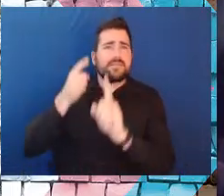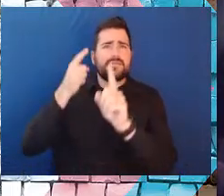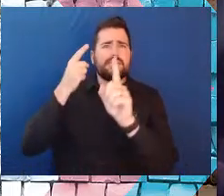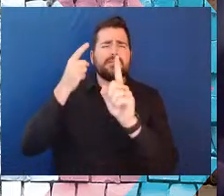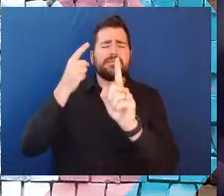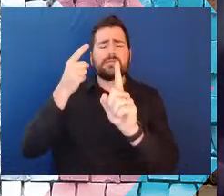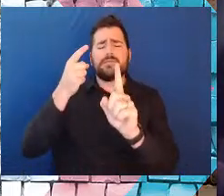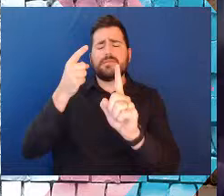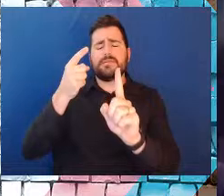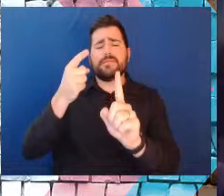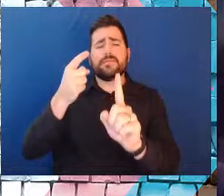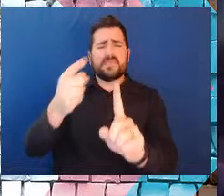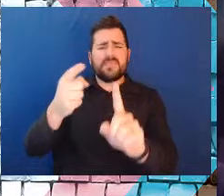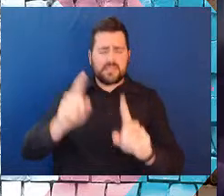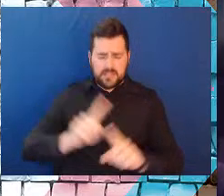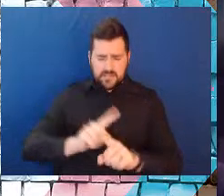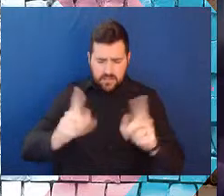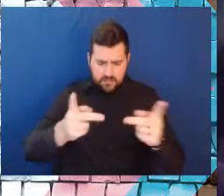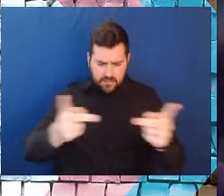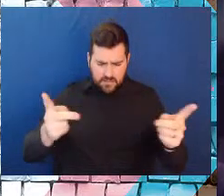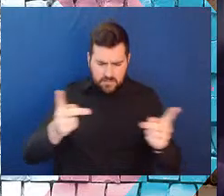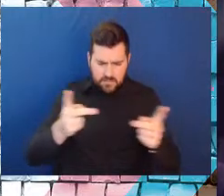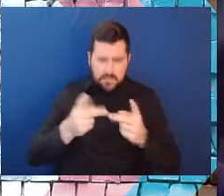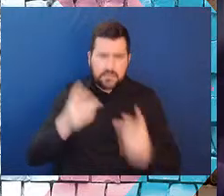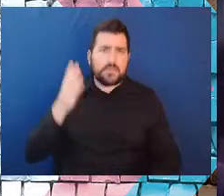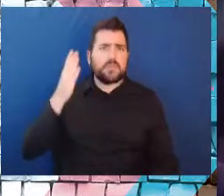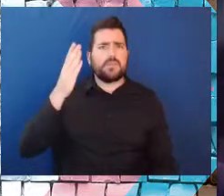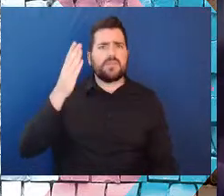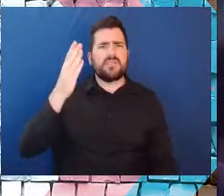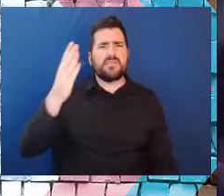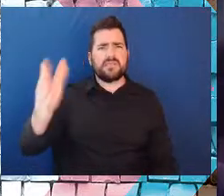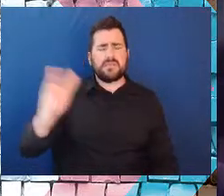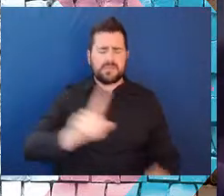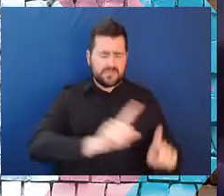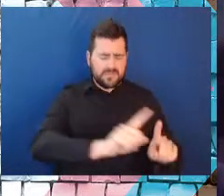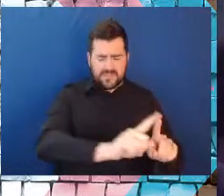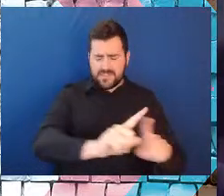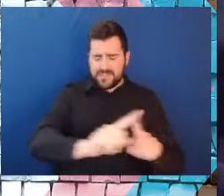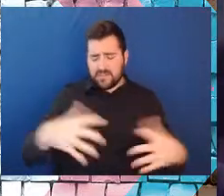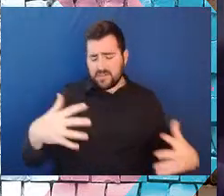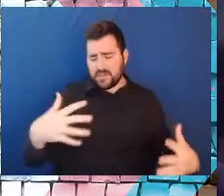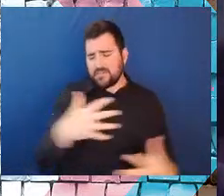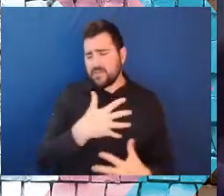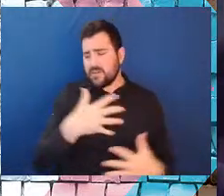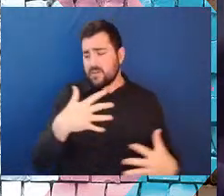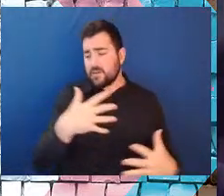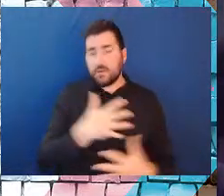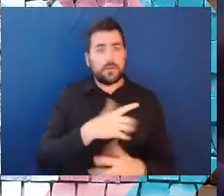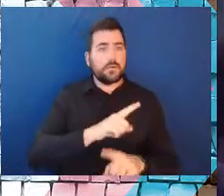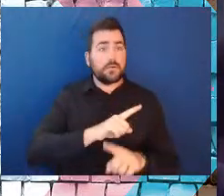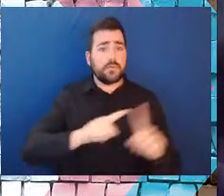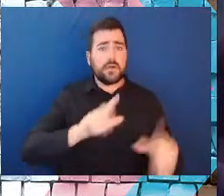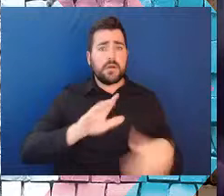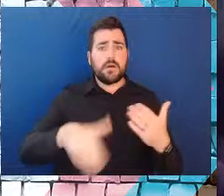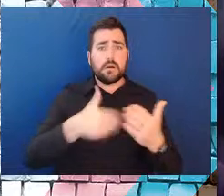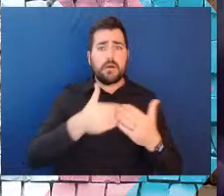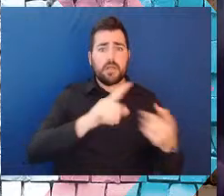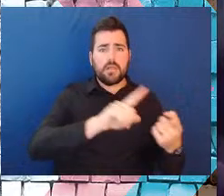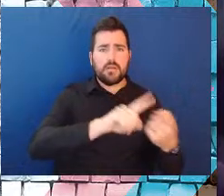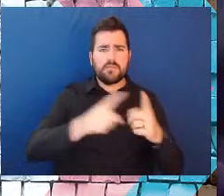A different place with different fears, but new friends are always